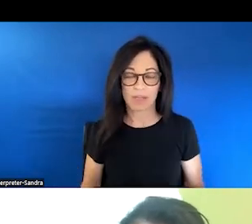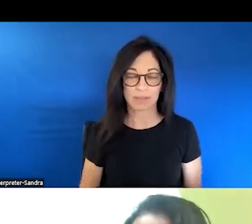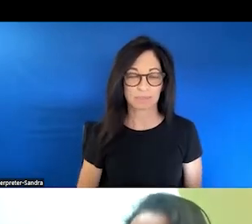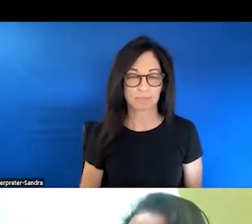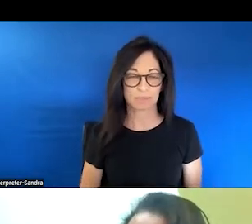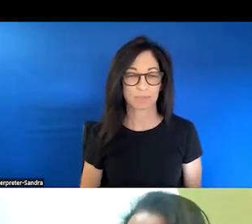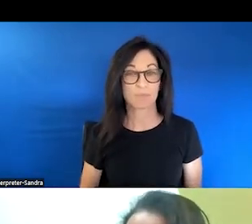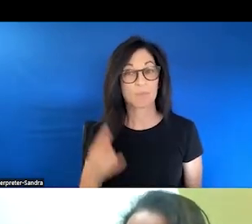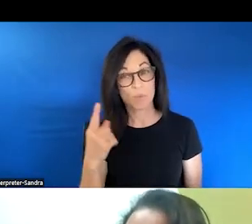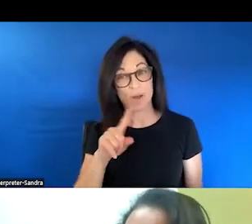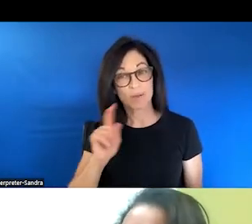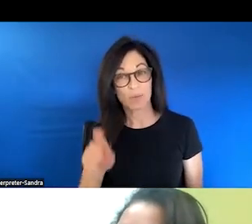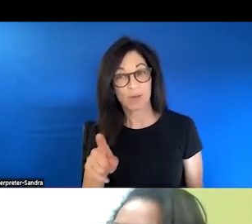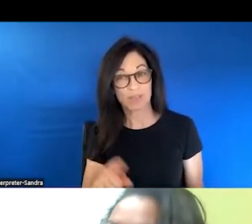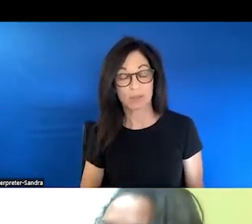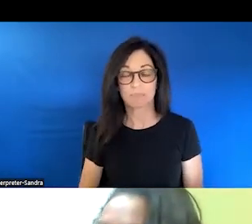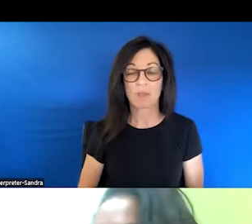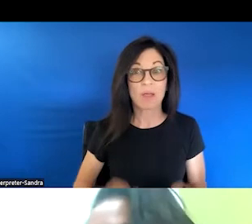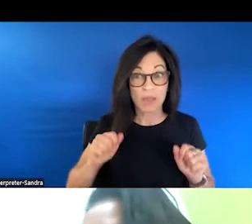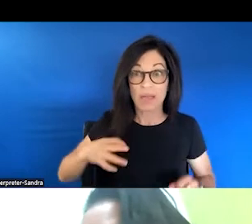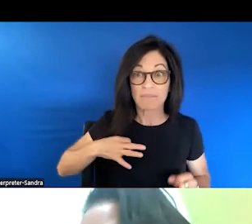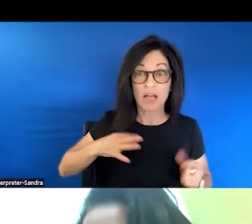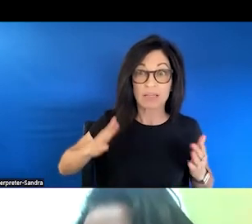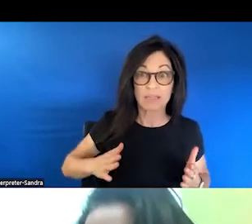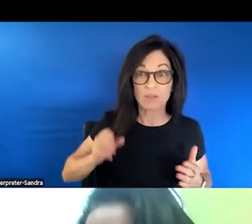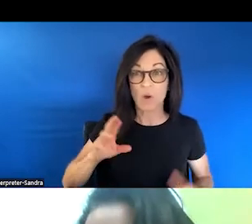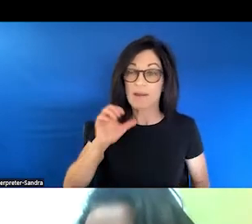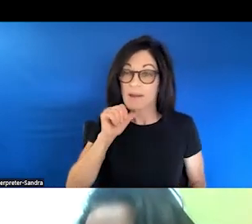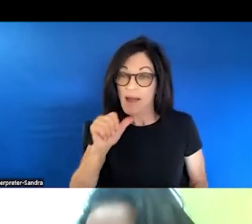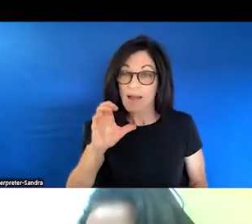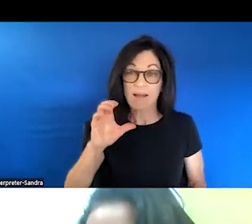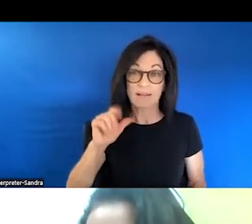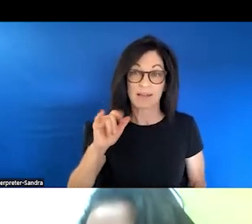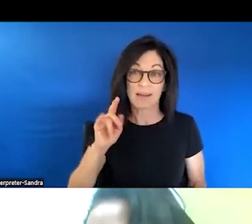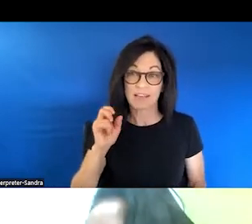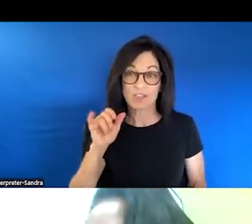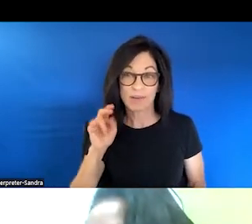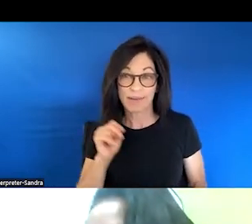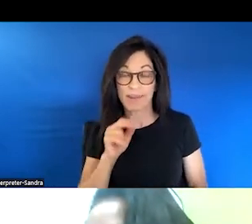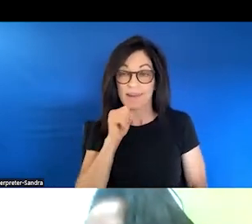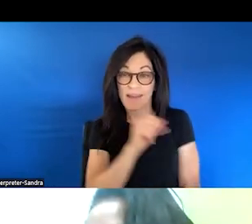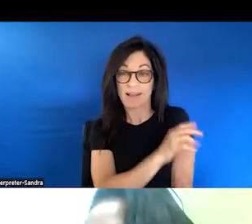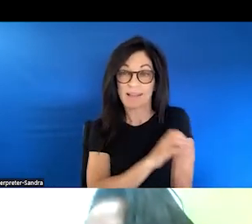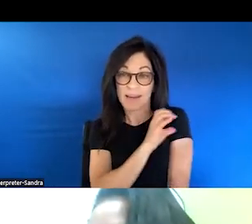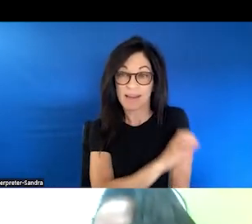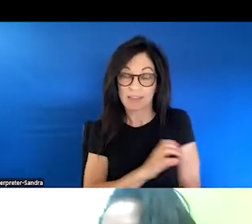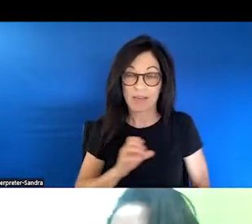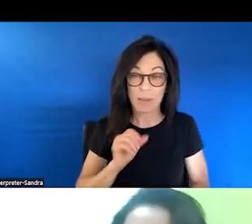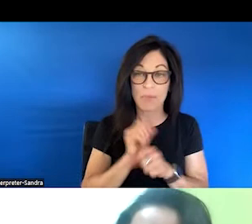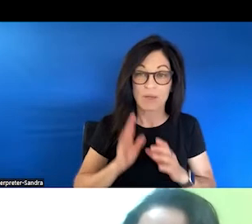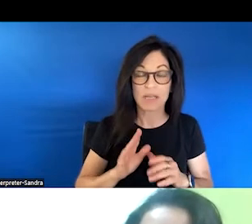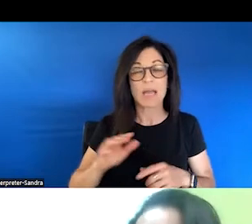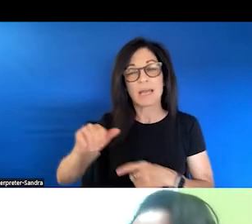of the box there. Can volunteers or non-clinician employees be trained as follow-up callers? And this